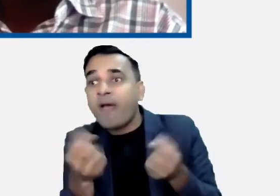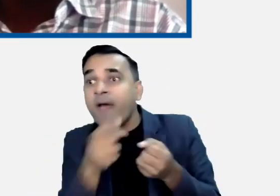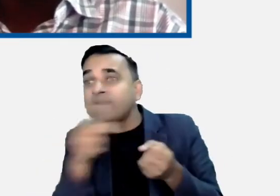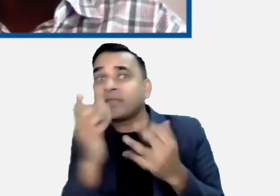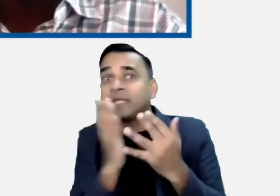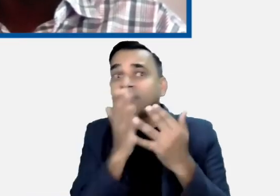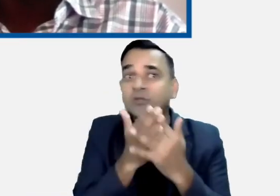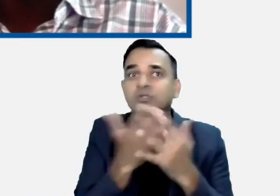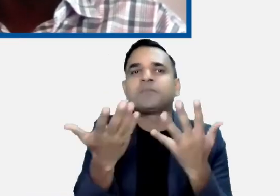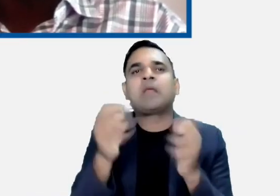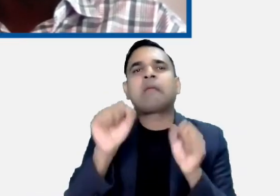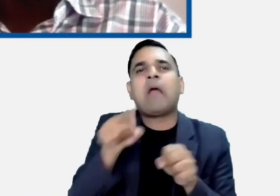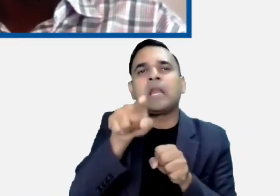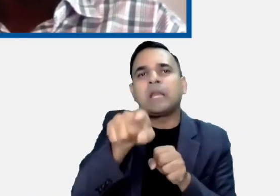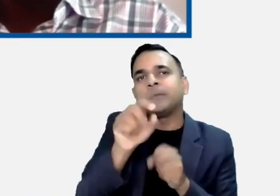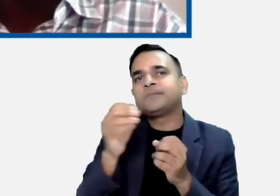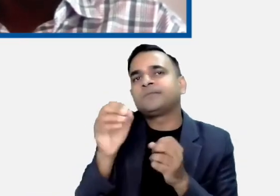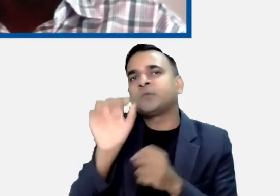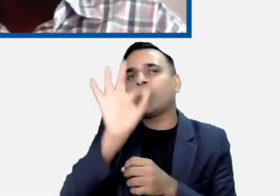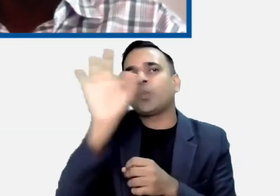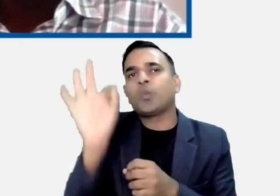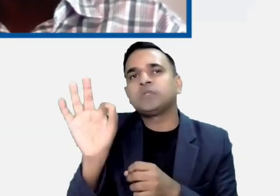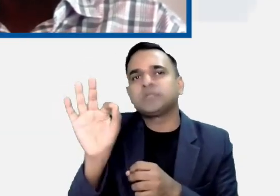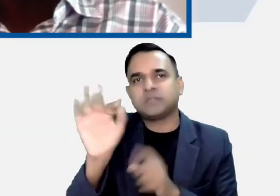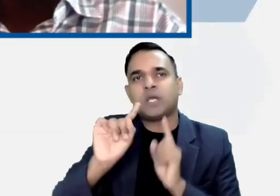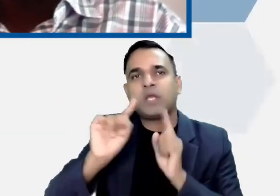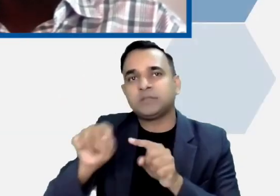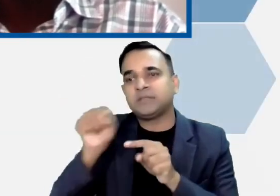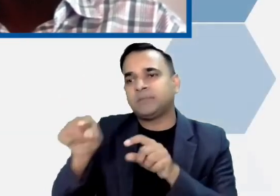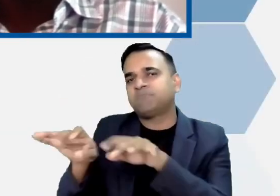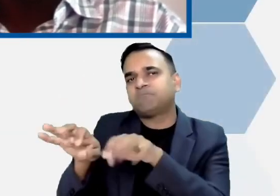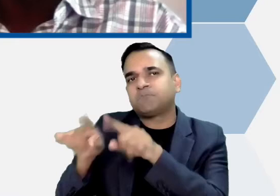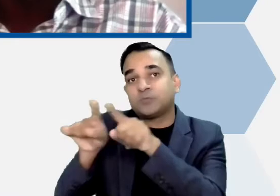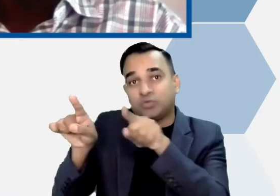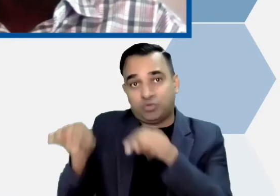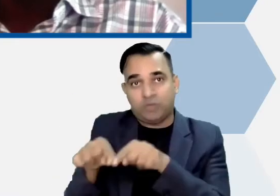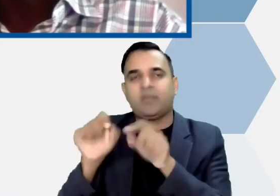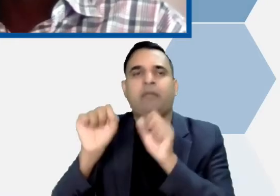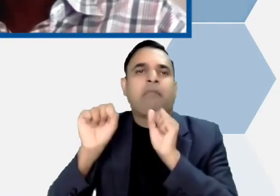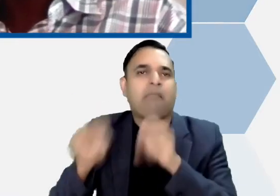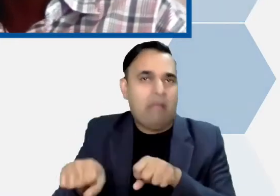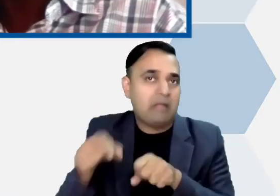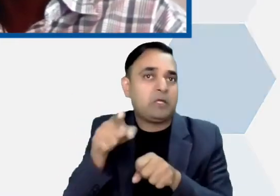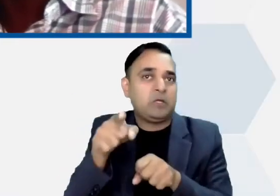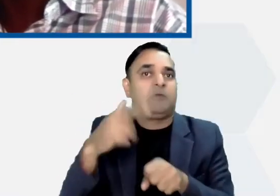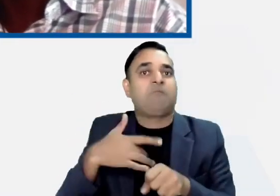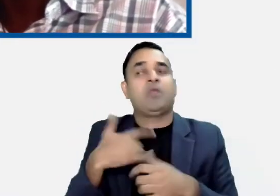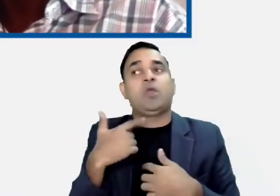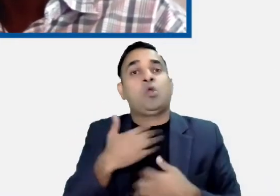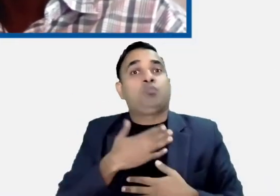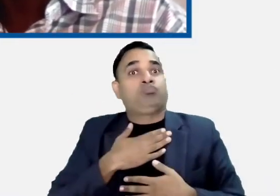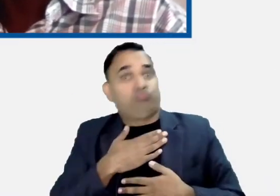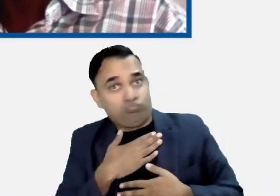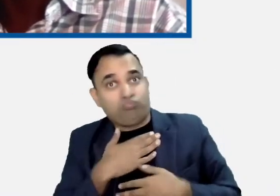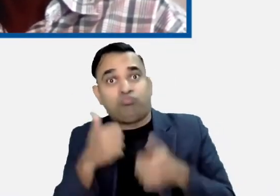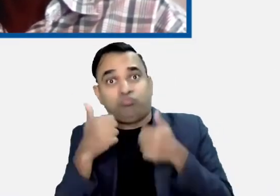and where appropriate, if you feel comfortable, please provide your name and affiliation when doing so. I would like to